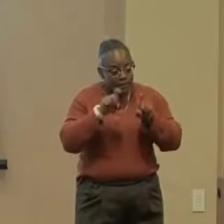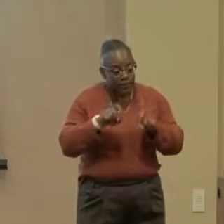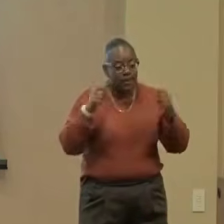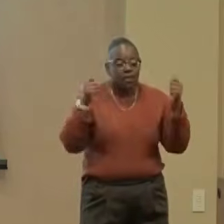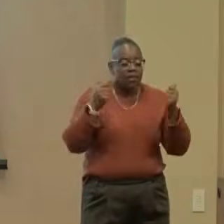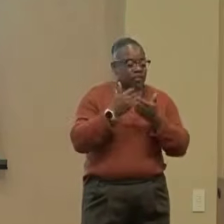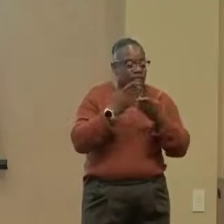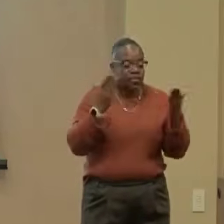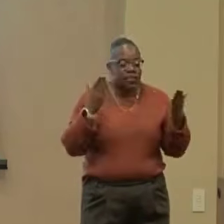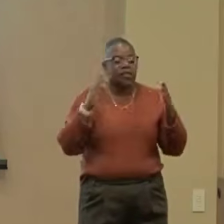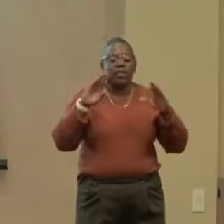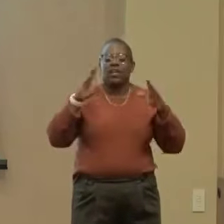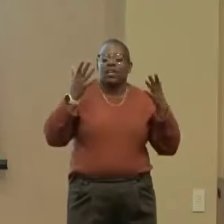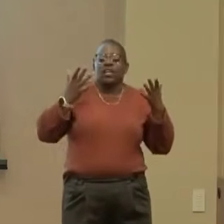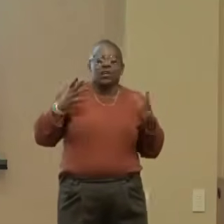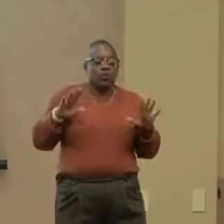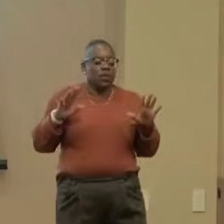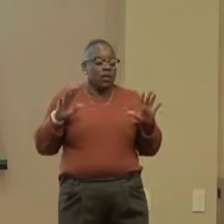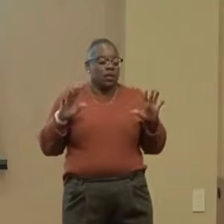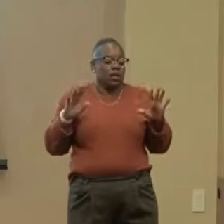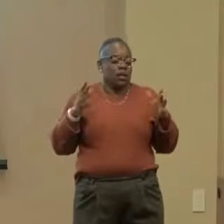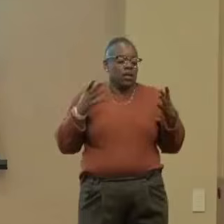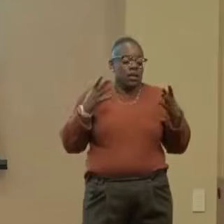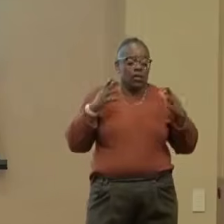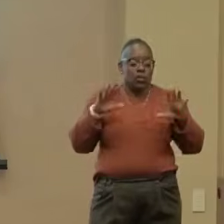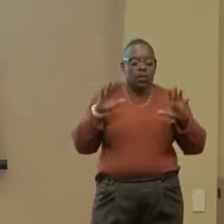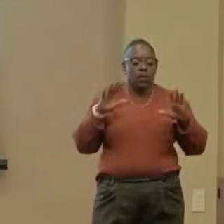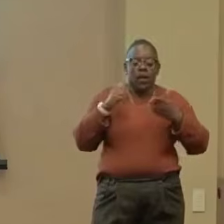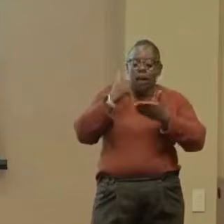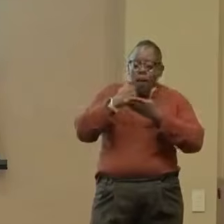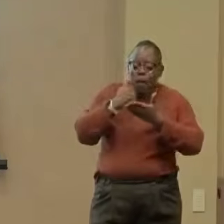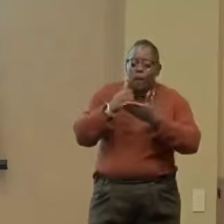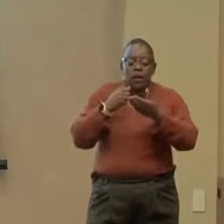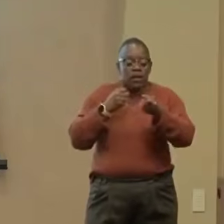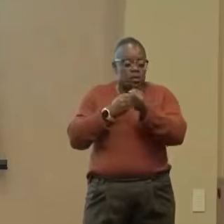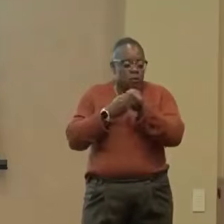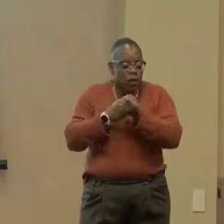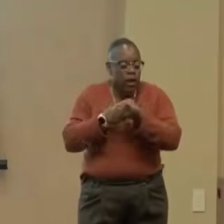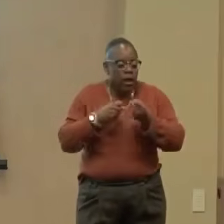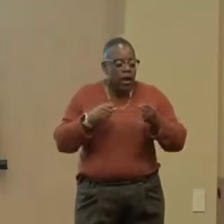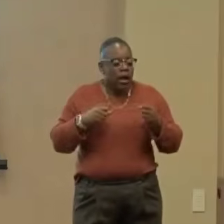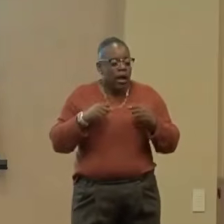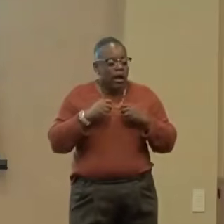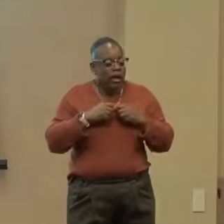he didn't want to like actually like help or like,